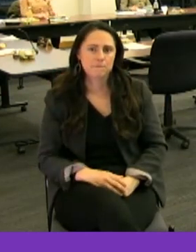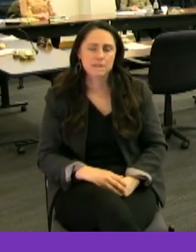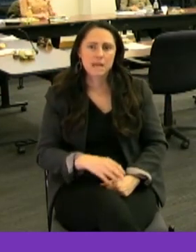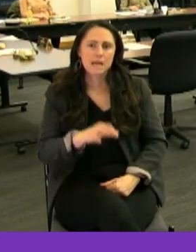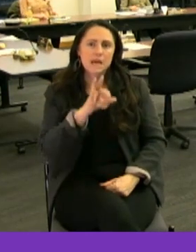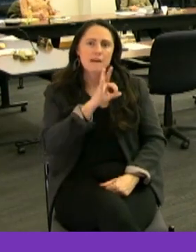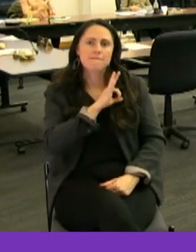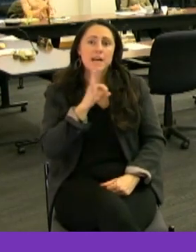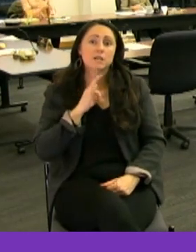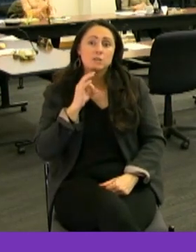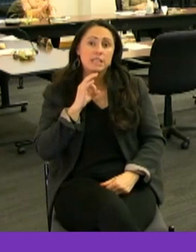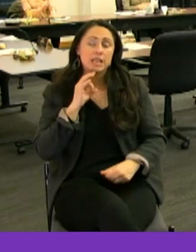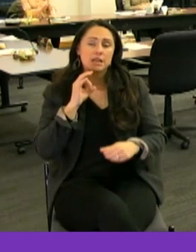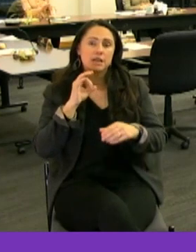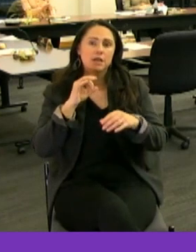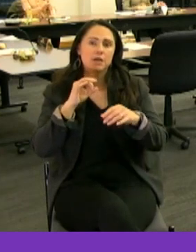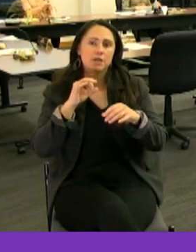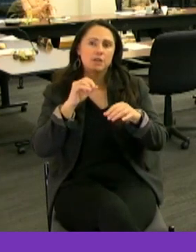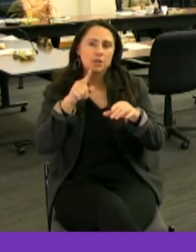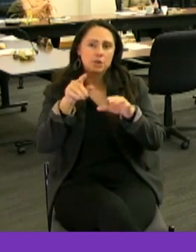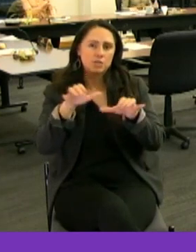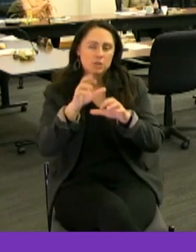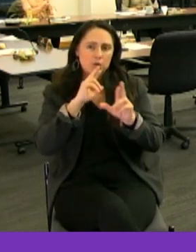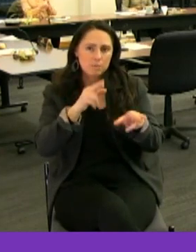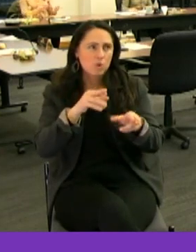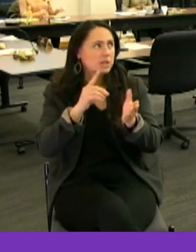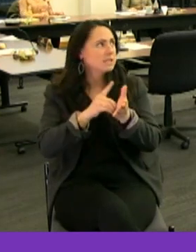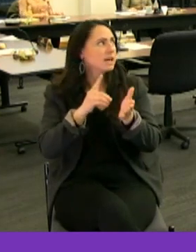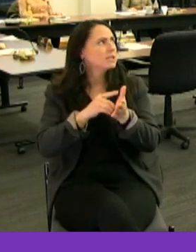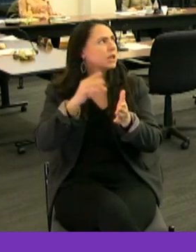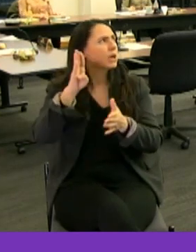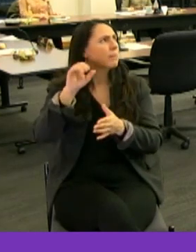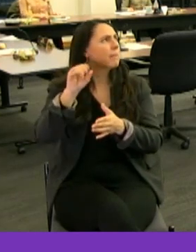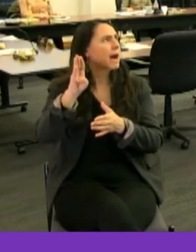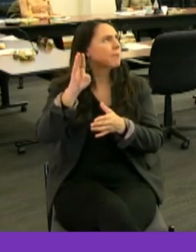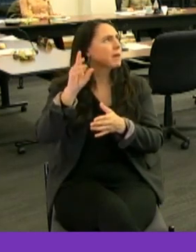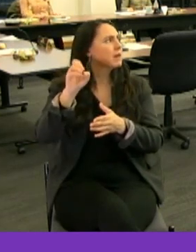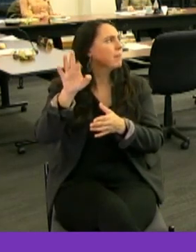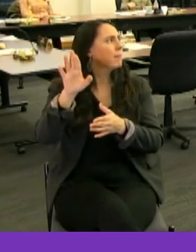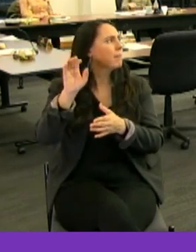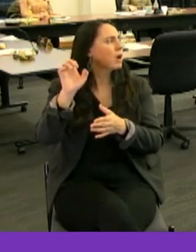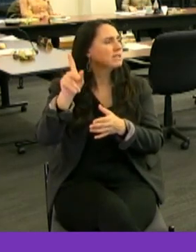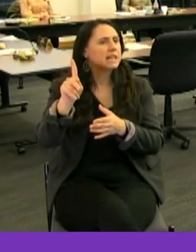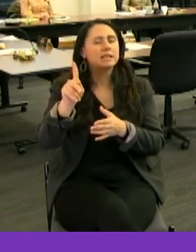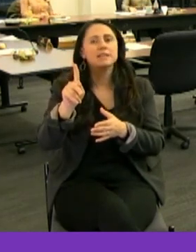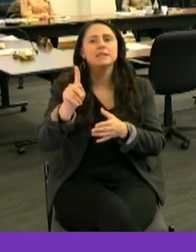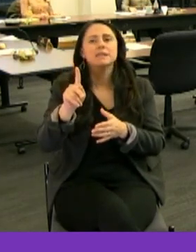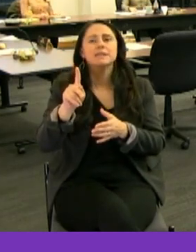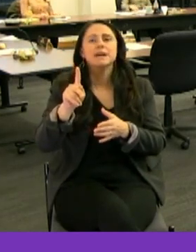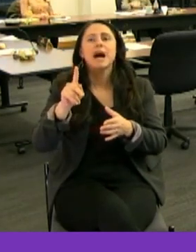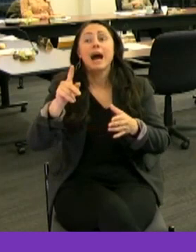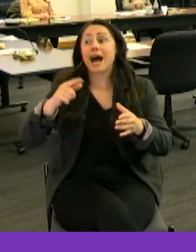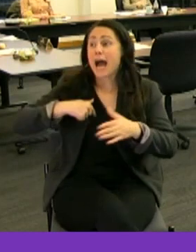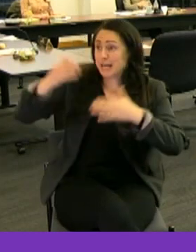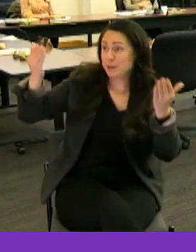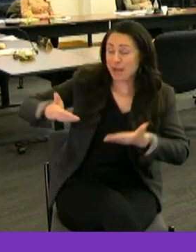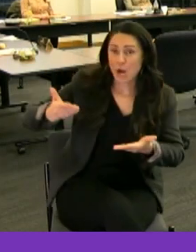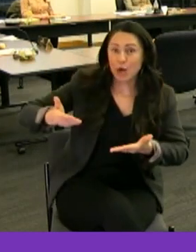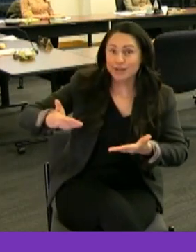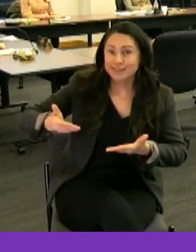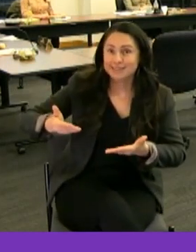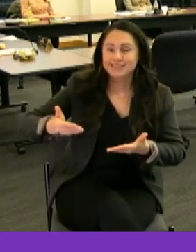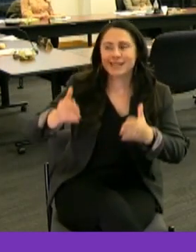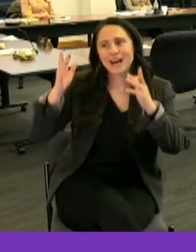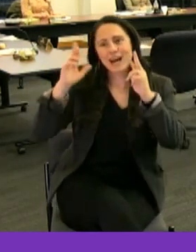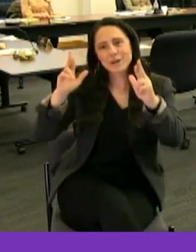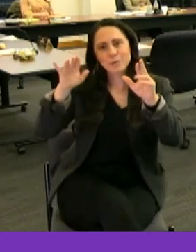Faculty Union Report. Dr. Bob Marsing. I am here.